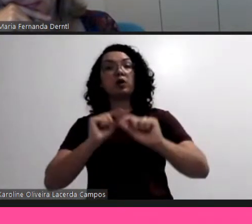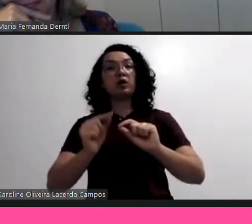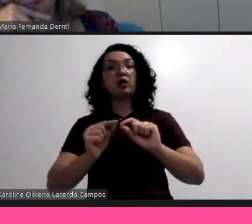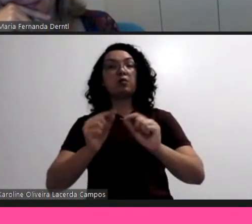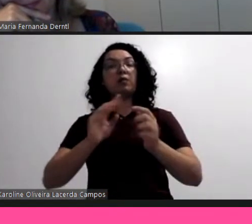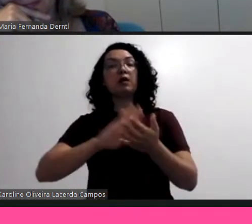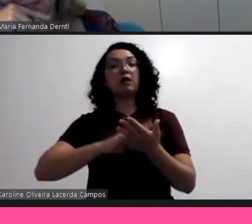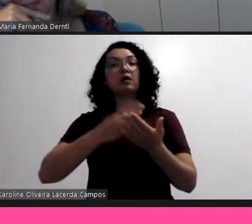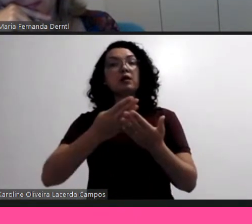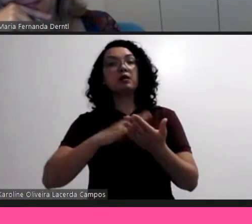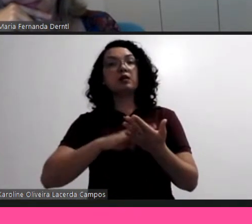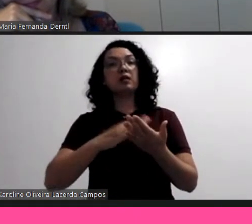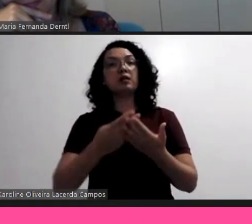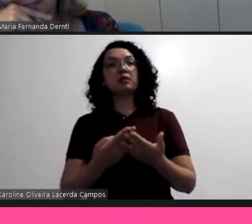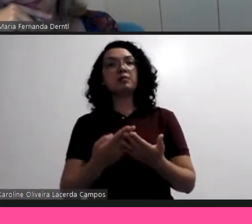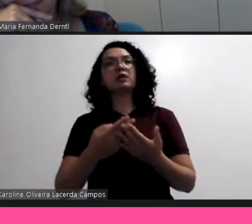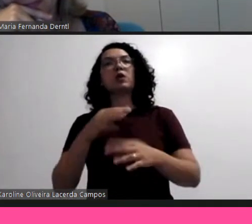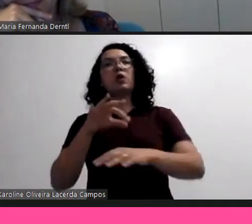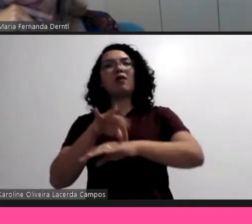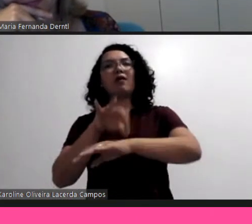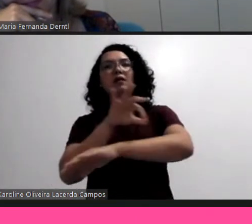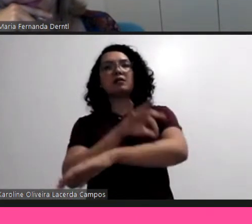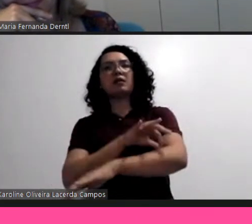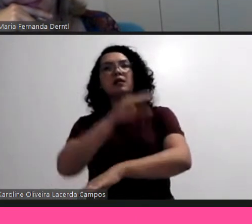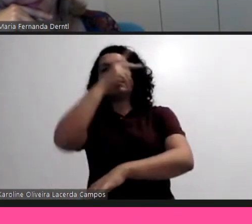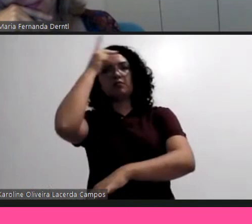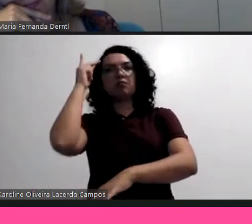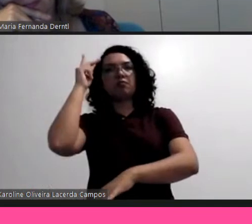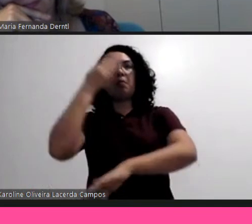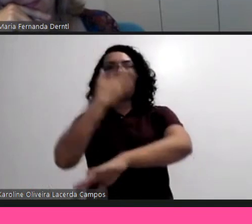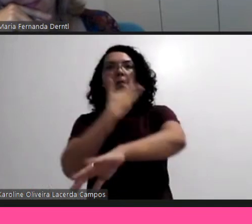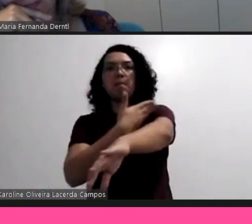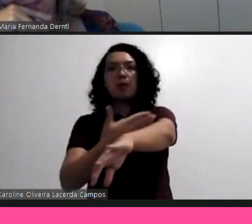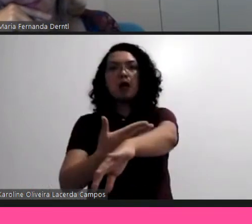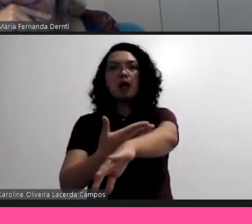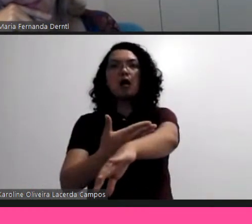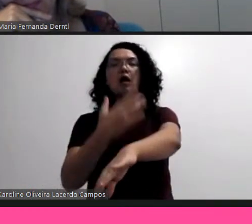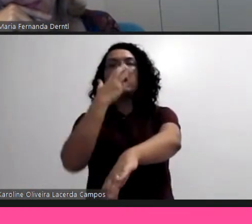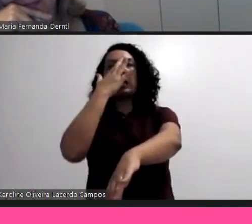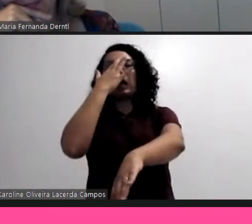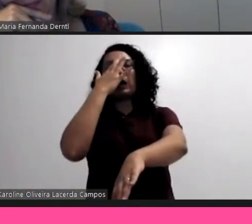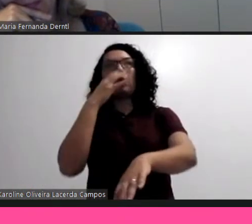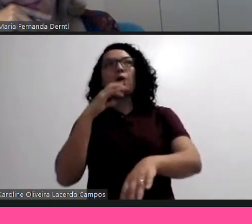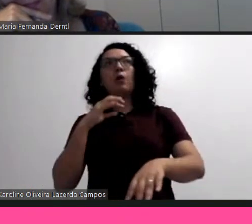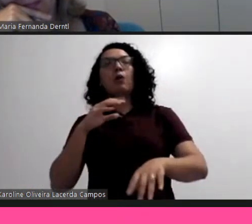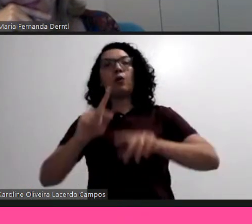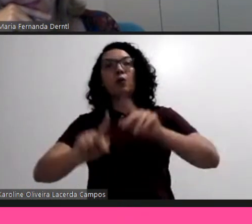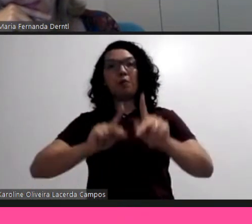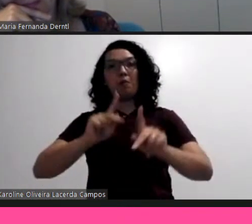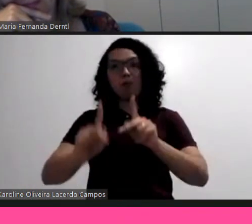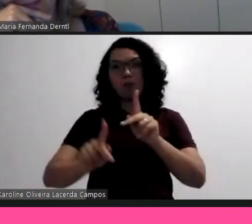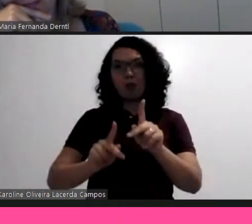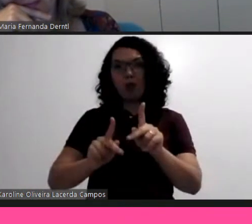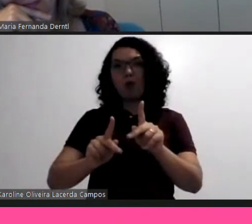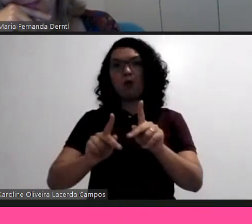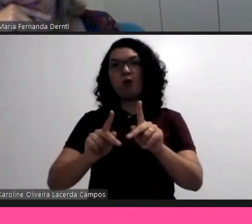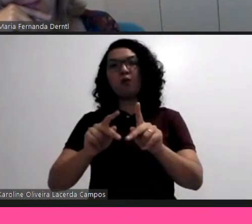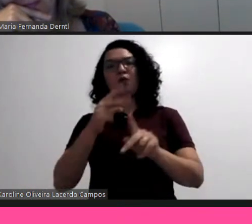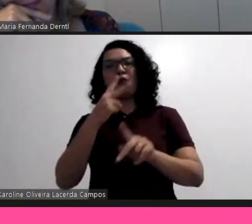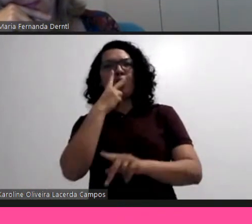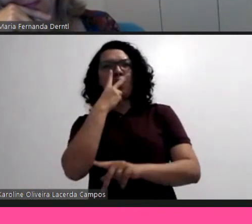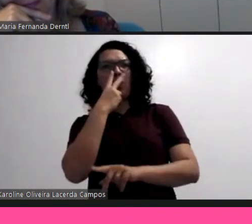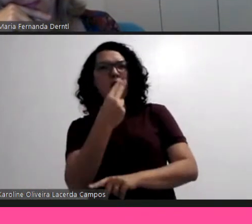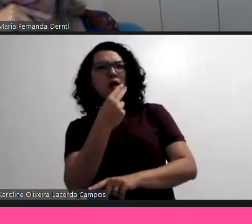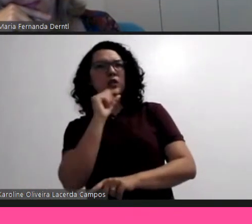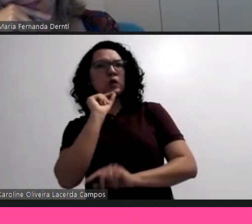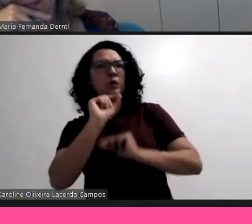was, again, seen by a lot of the local Black population as the colonial masters still interpreting their culture, which is